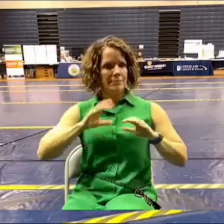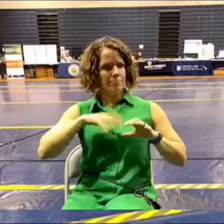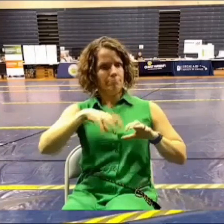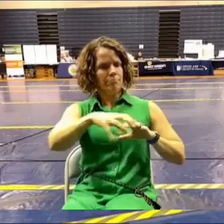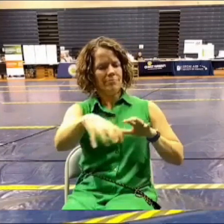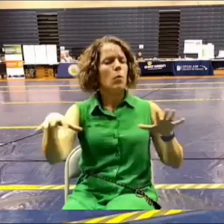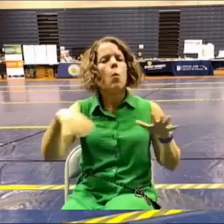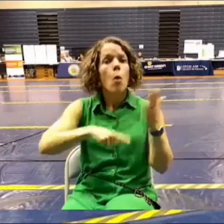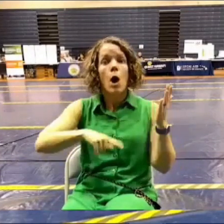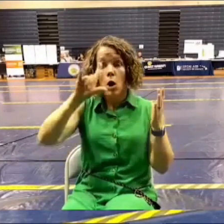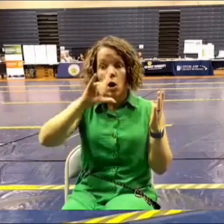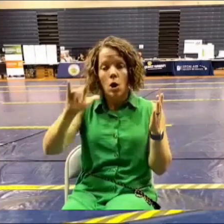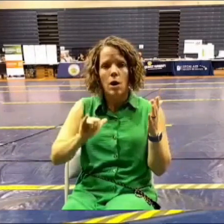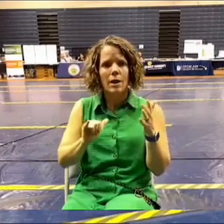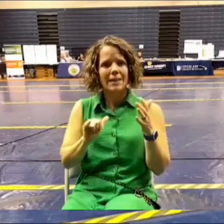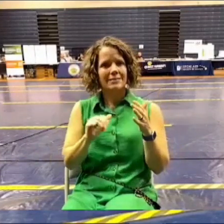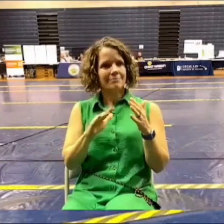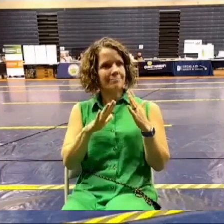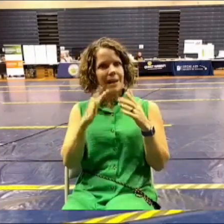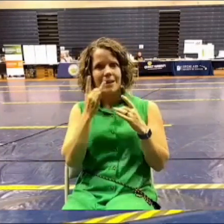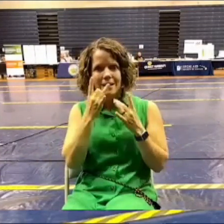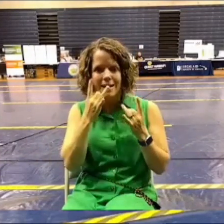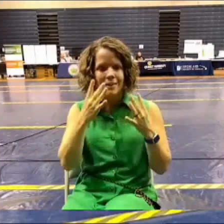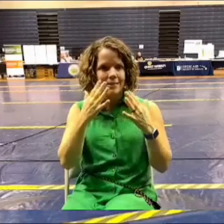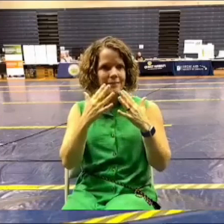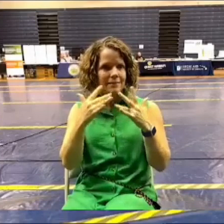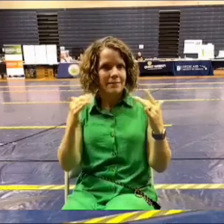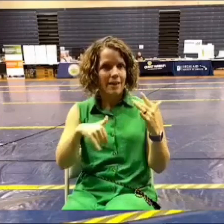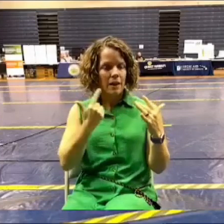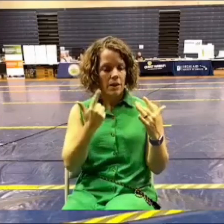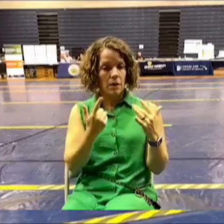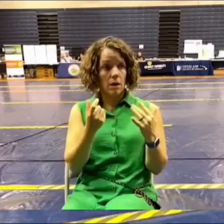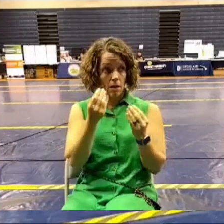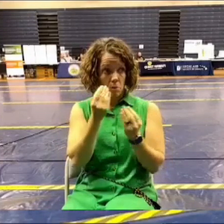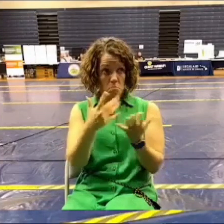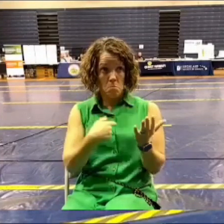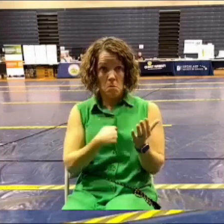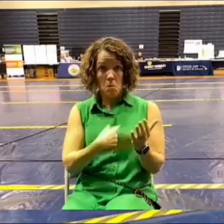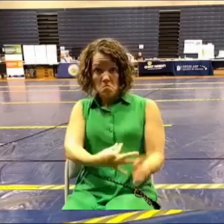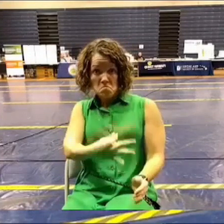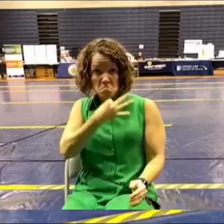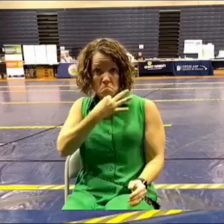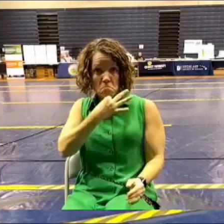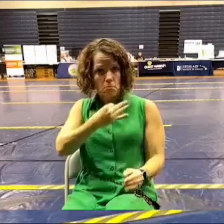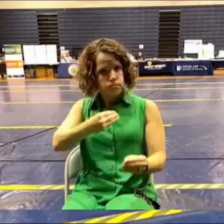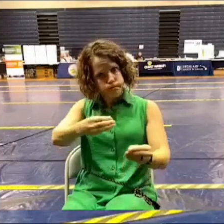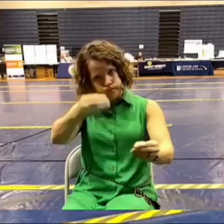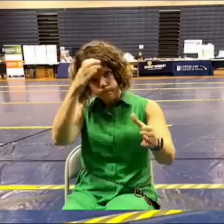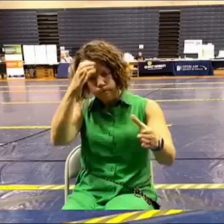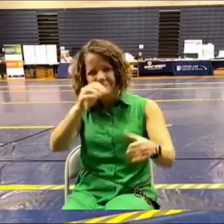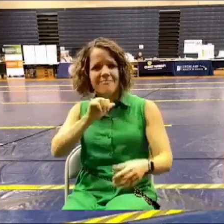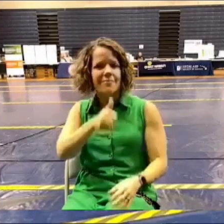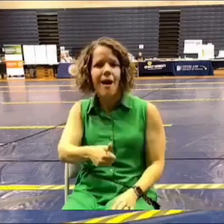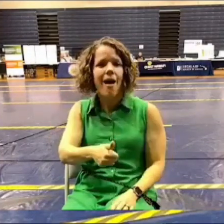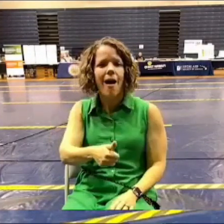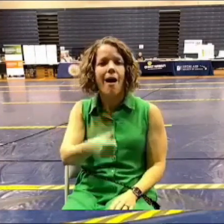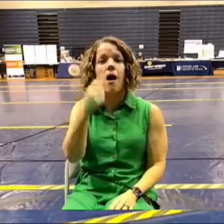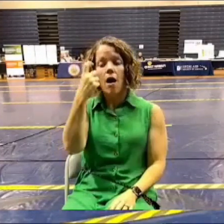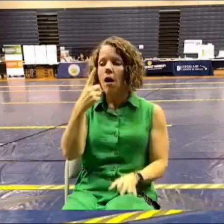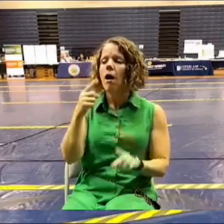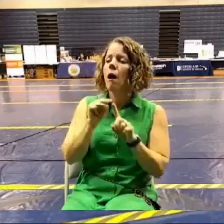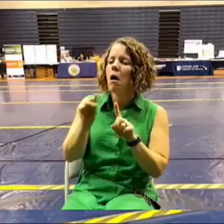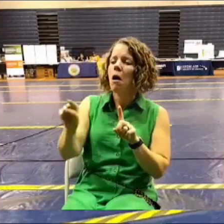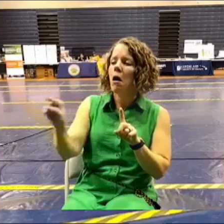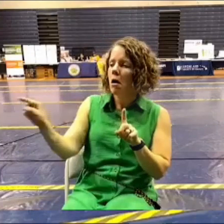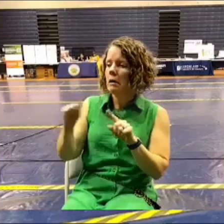And we'll go from there. I'm not an expert at all, but we have people in the field that are. So utilize myself and